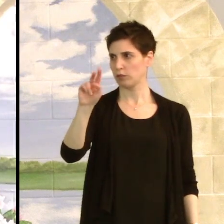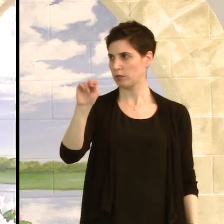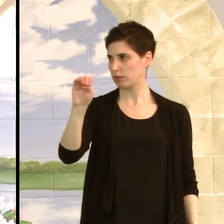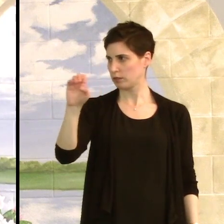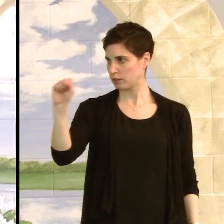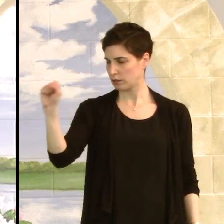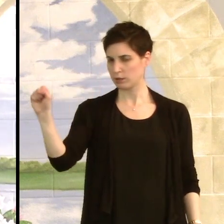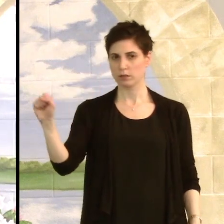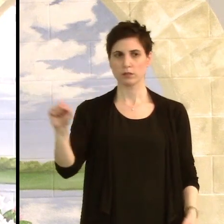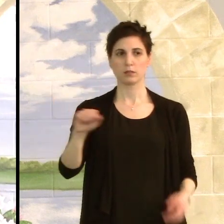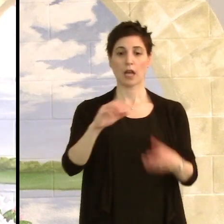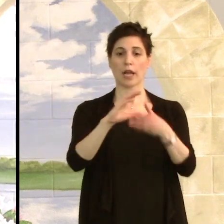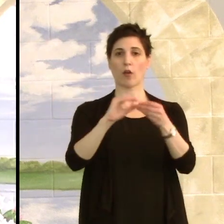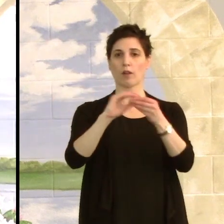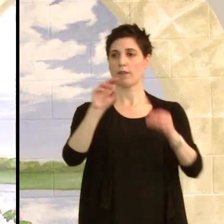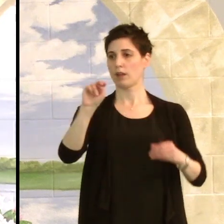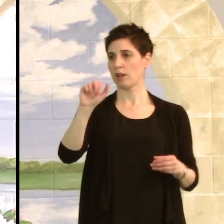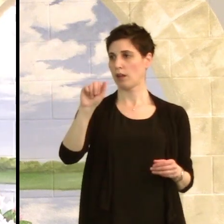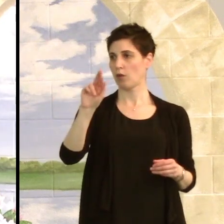narrative therapy,